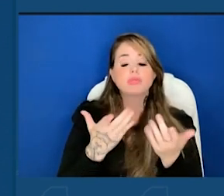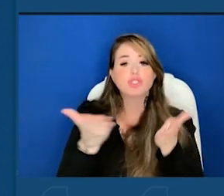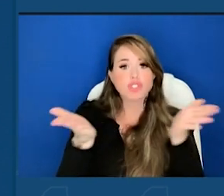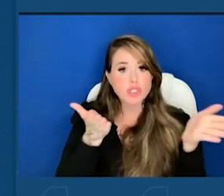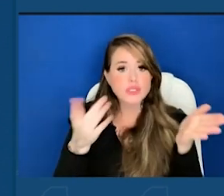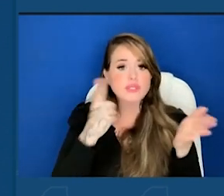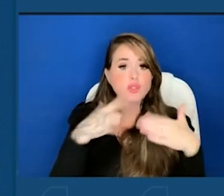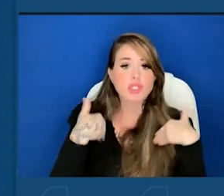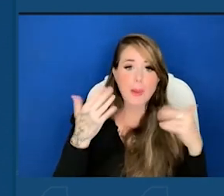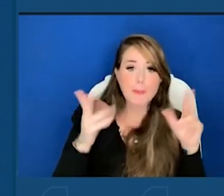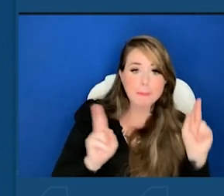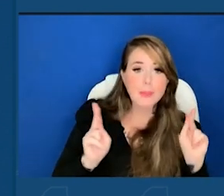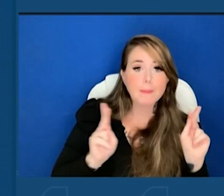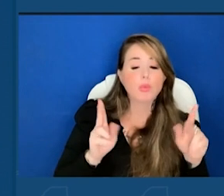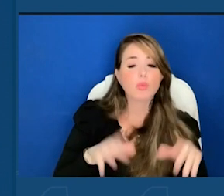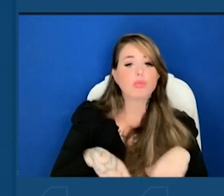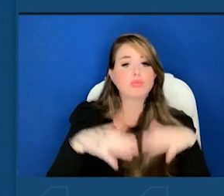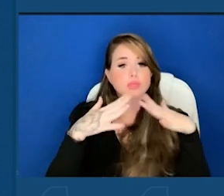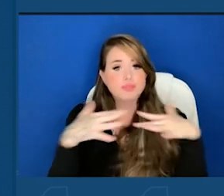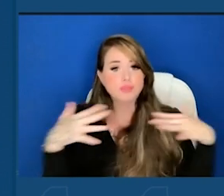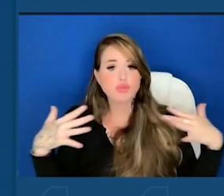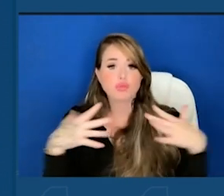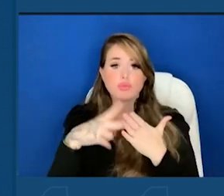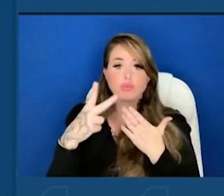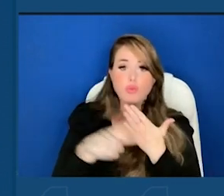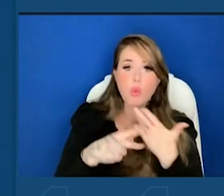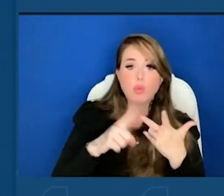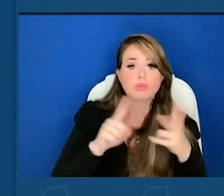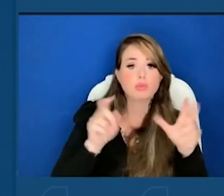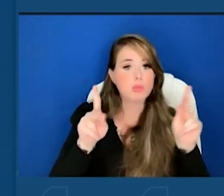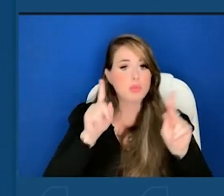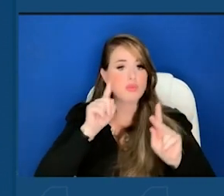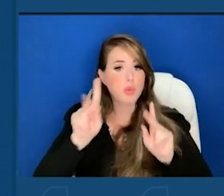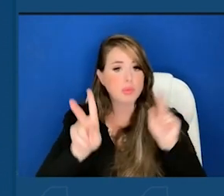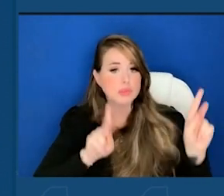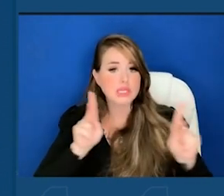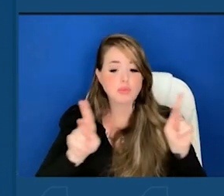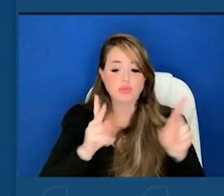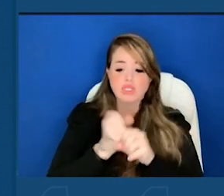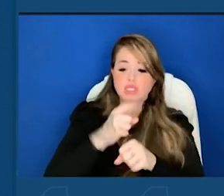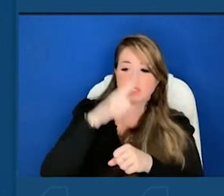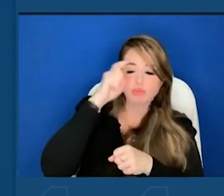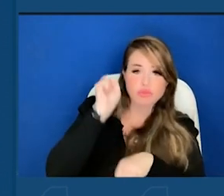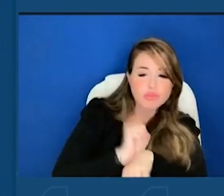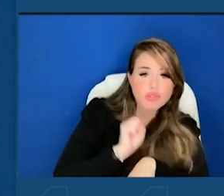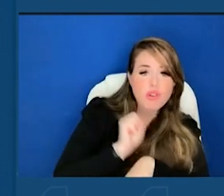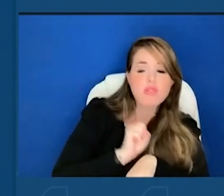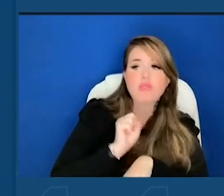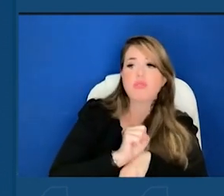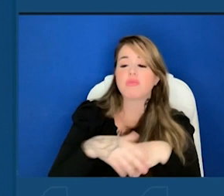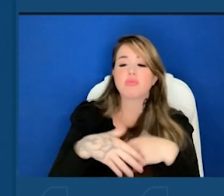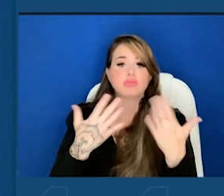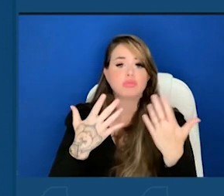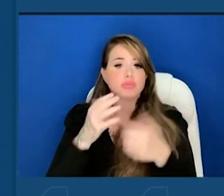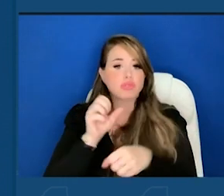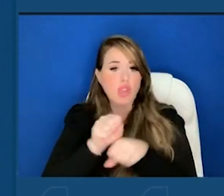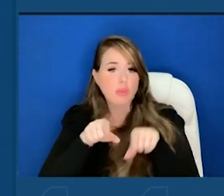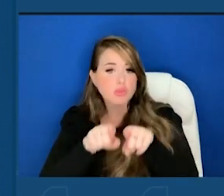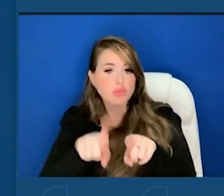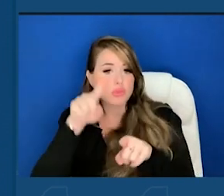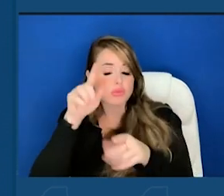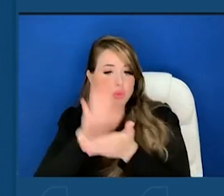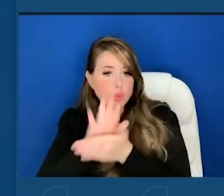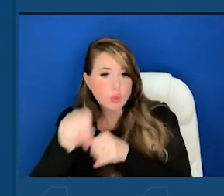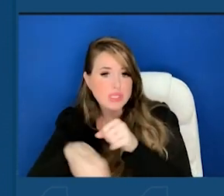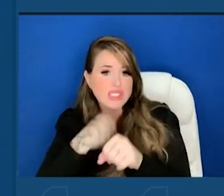young people, diversion programs, opportunities for them to get a summer job, a job during the school year, help